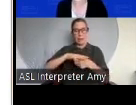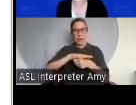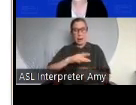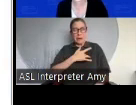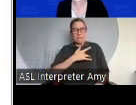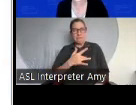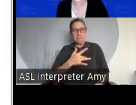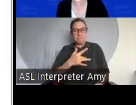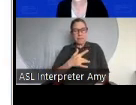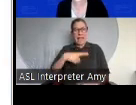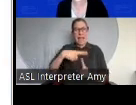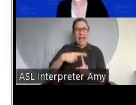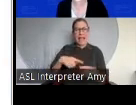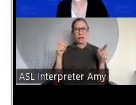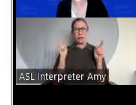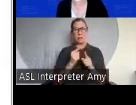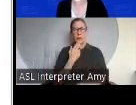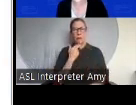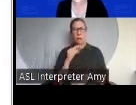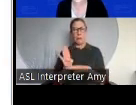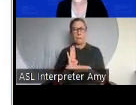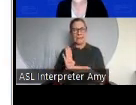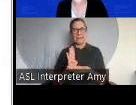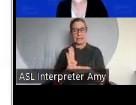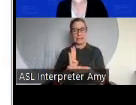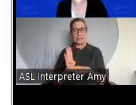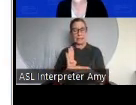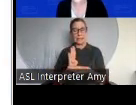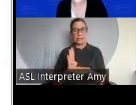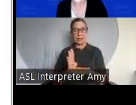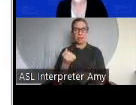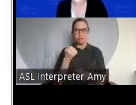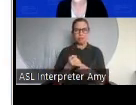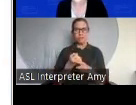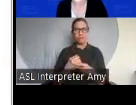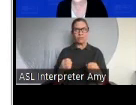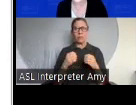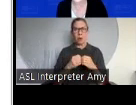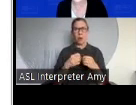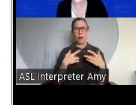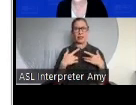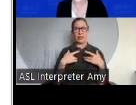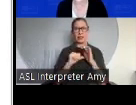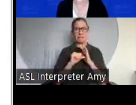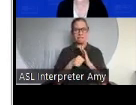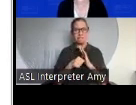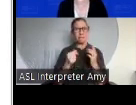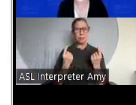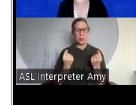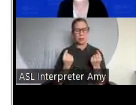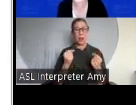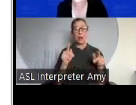particular, small businesses. And I'm especially concerned for those that